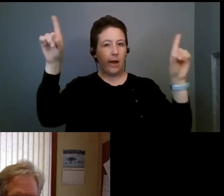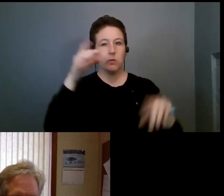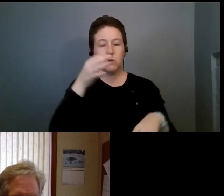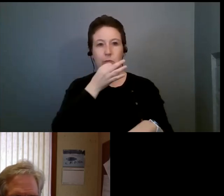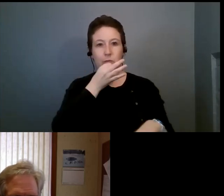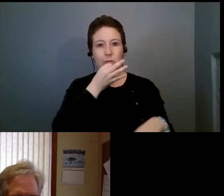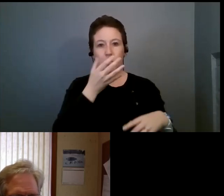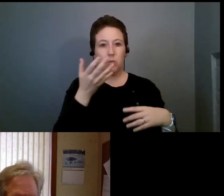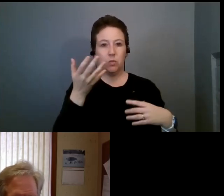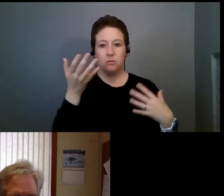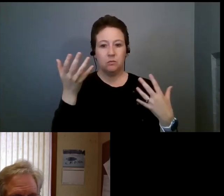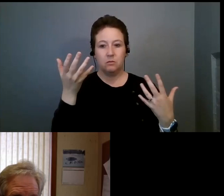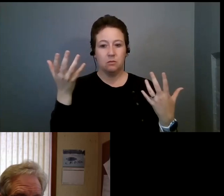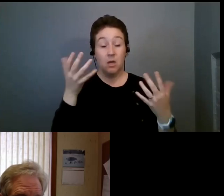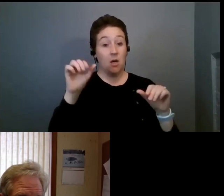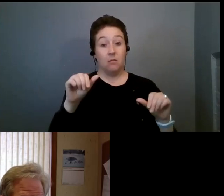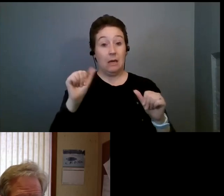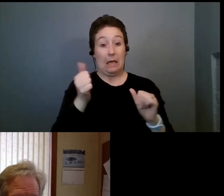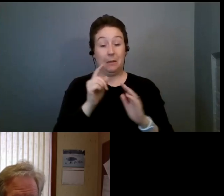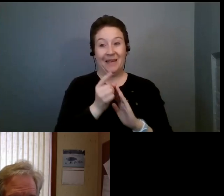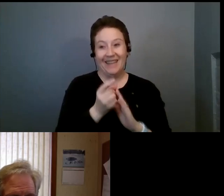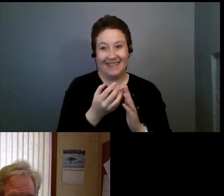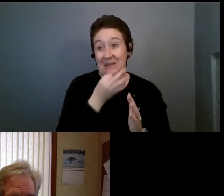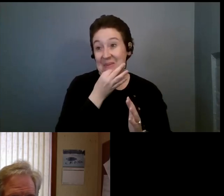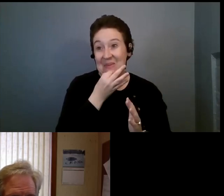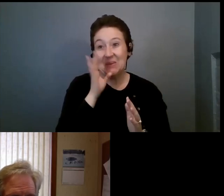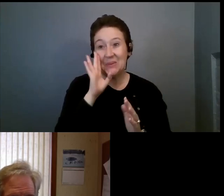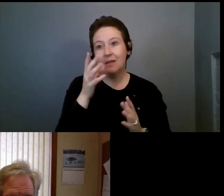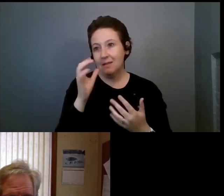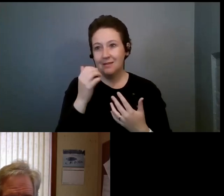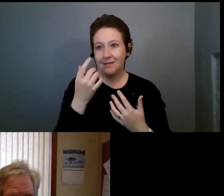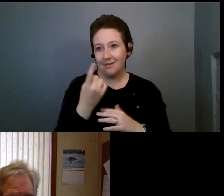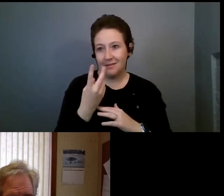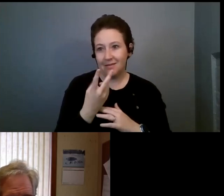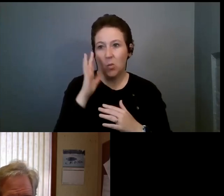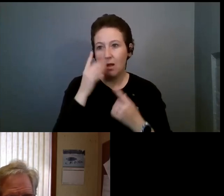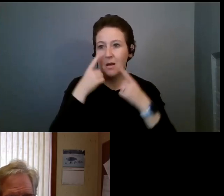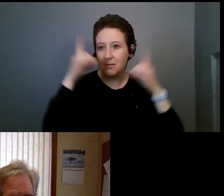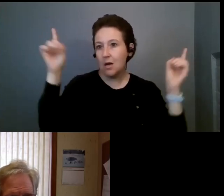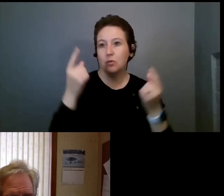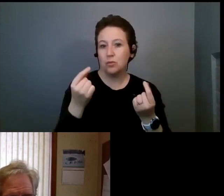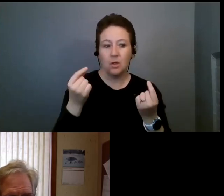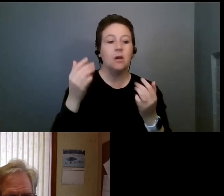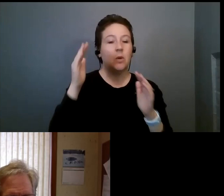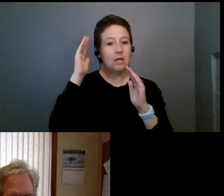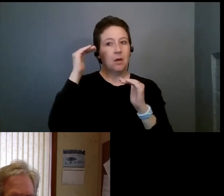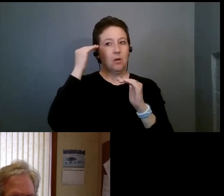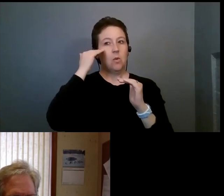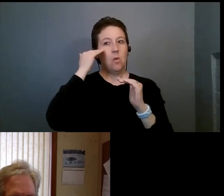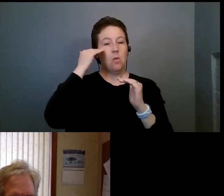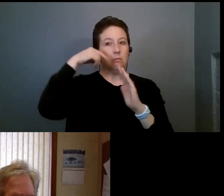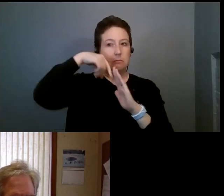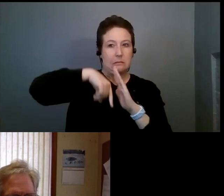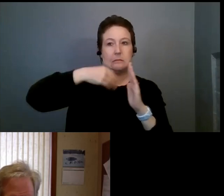virtually, possibly any minute, certainly any day now. So we expect to know more about